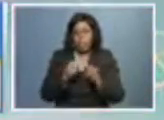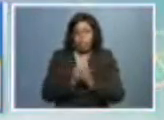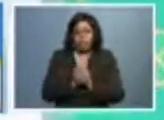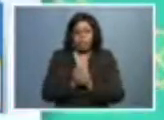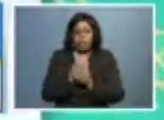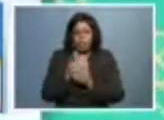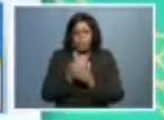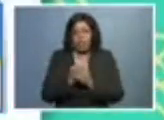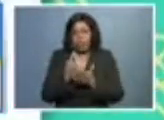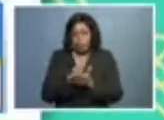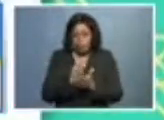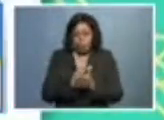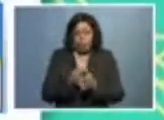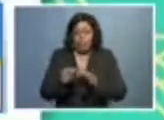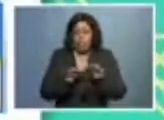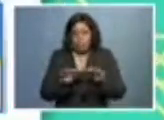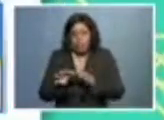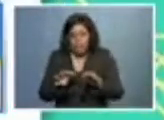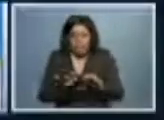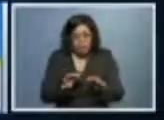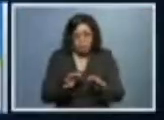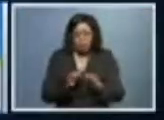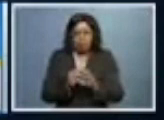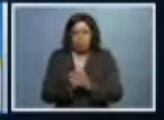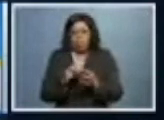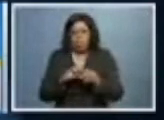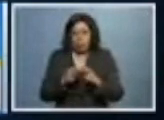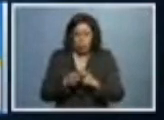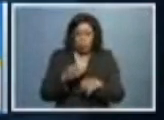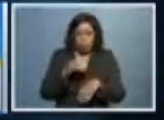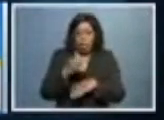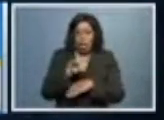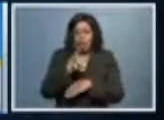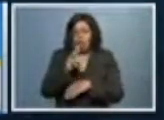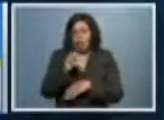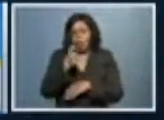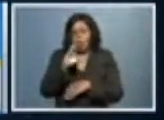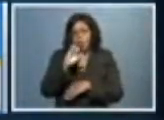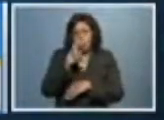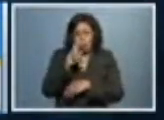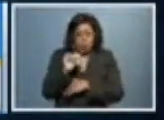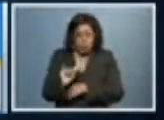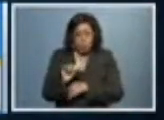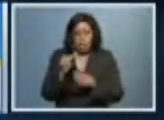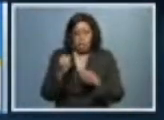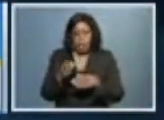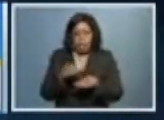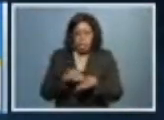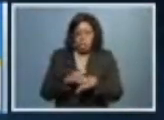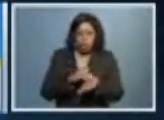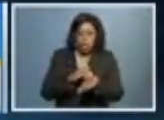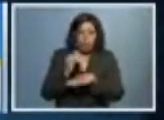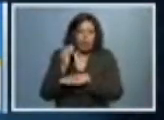Just Consultants explaining the impacts of mercury on one's health, and also that while a number of bleaching creams have